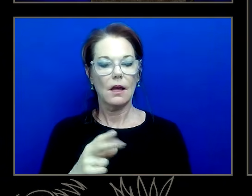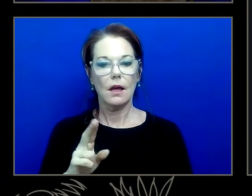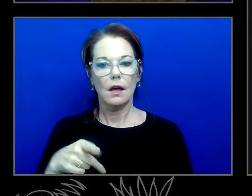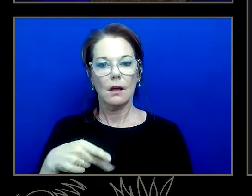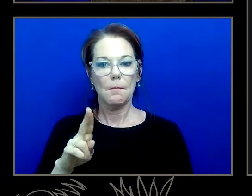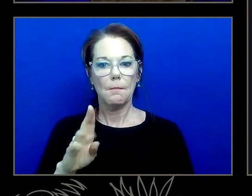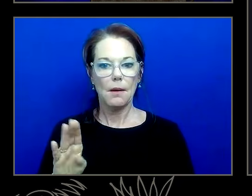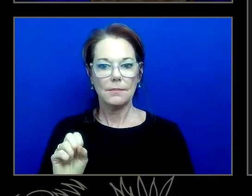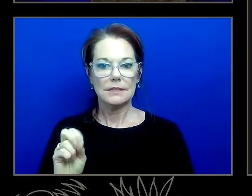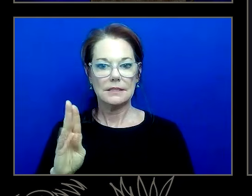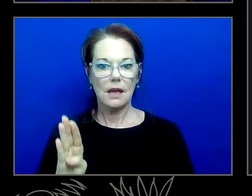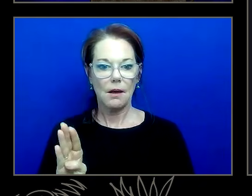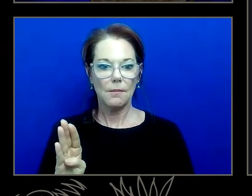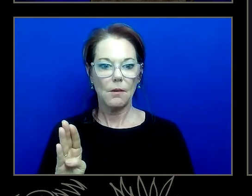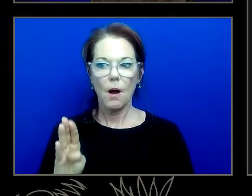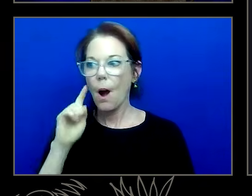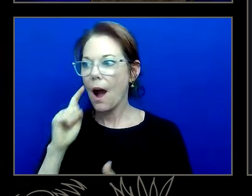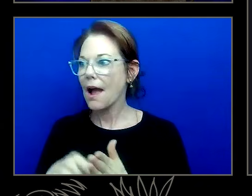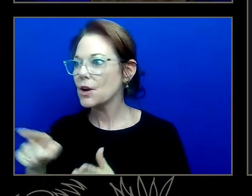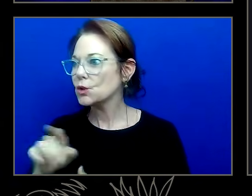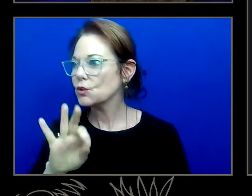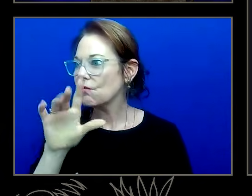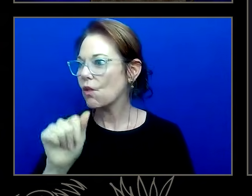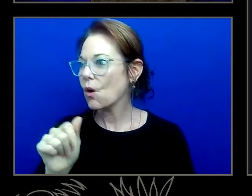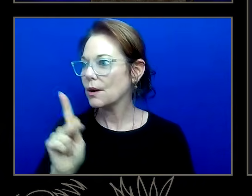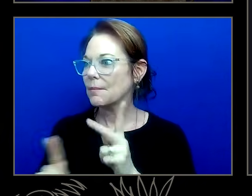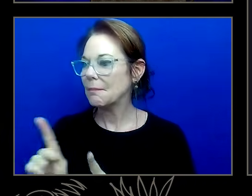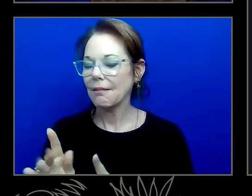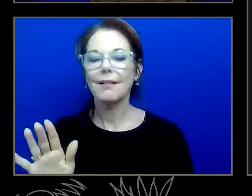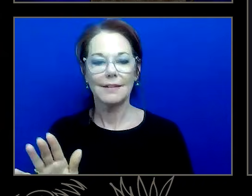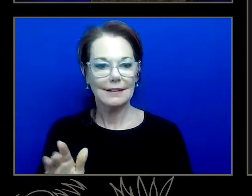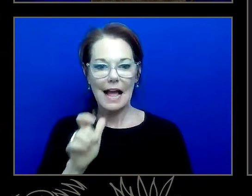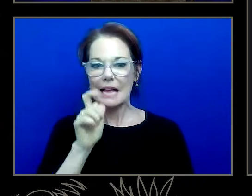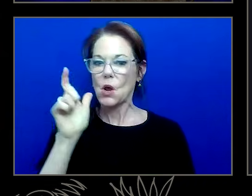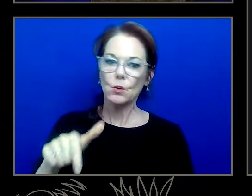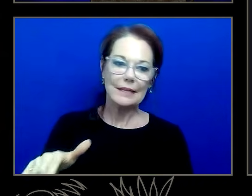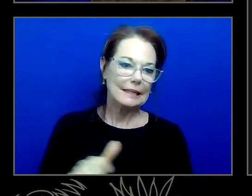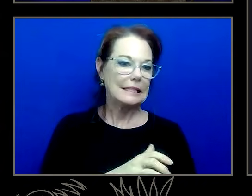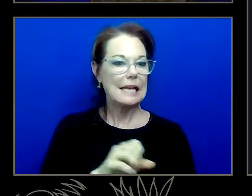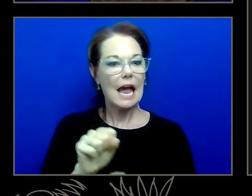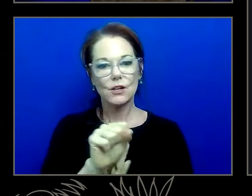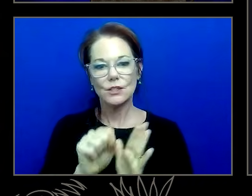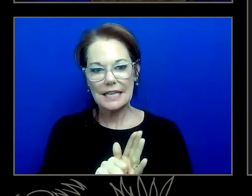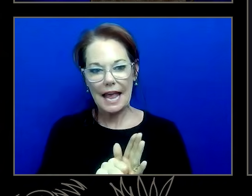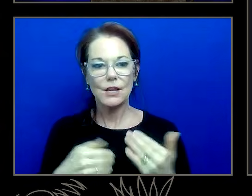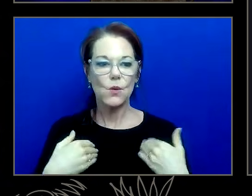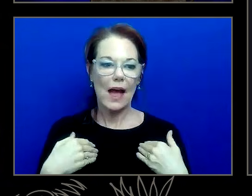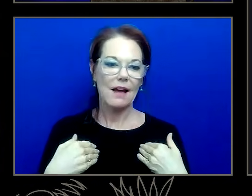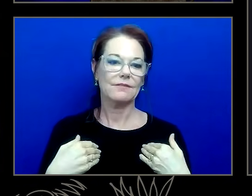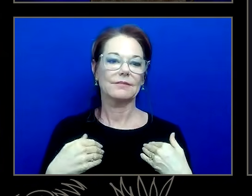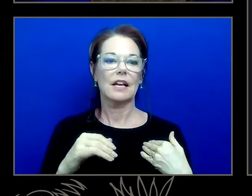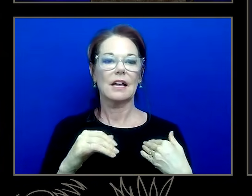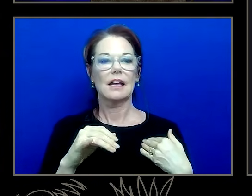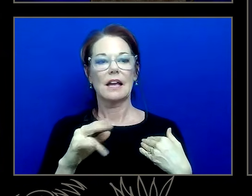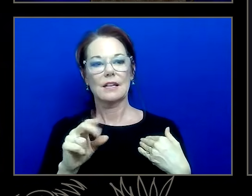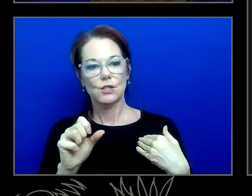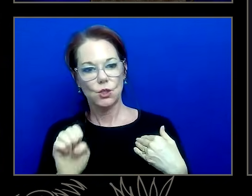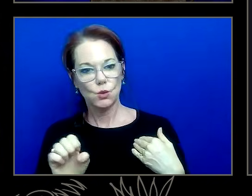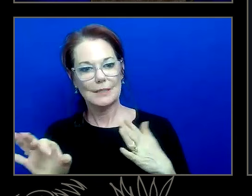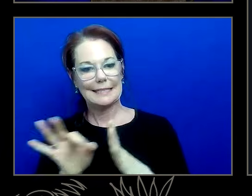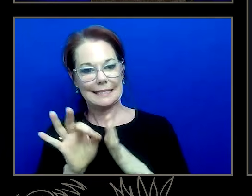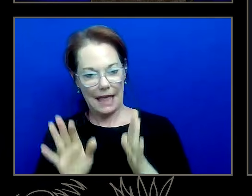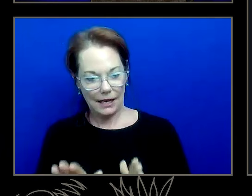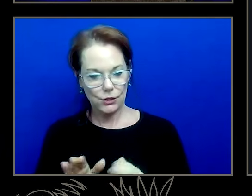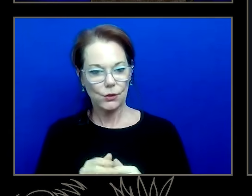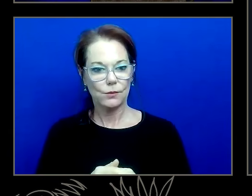my Floridians. I don't need the entire state, so you have a useSelector hook, and at that point, you